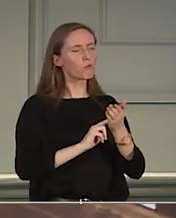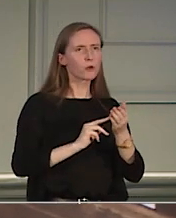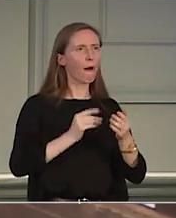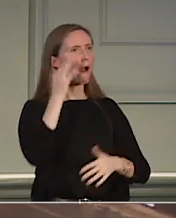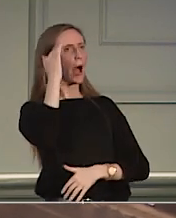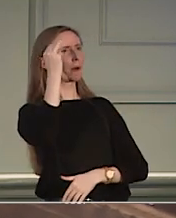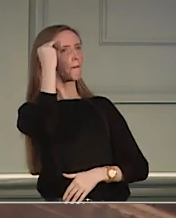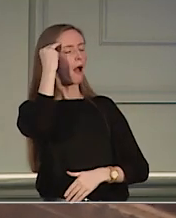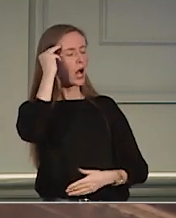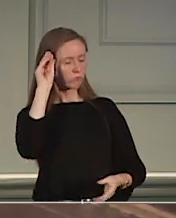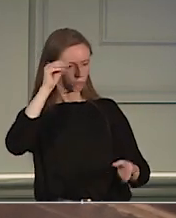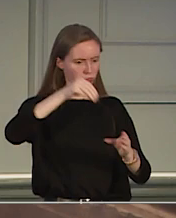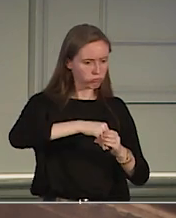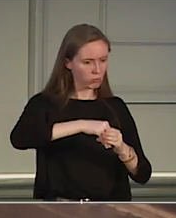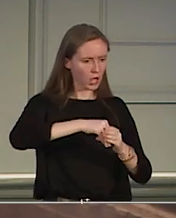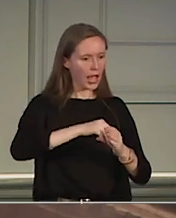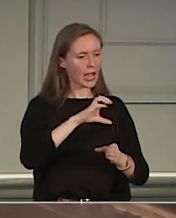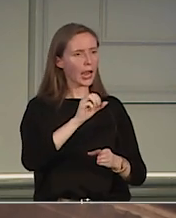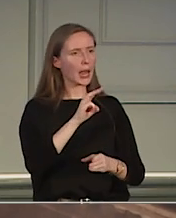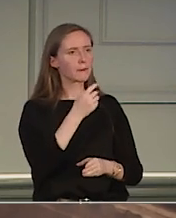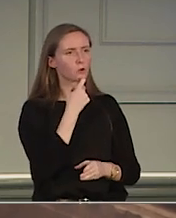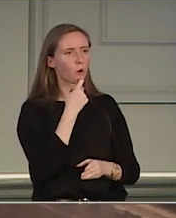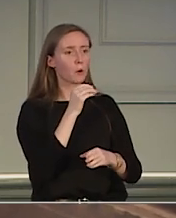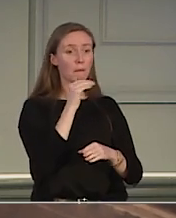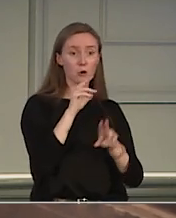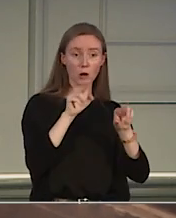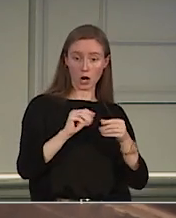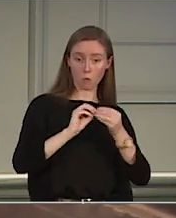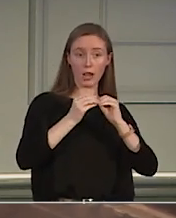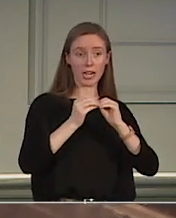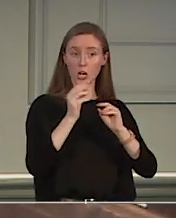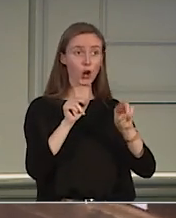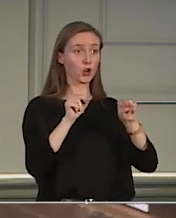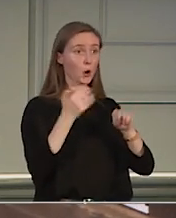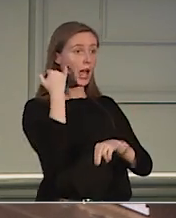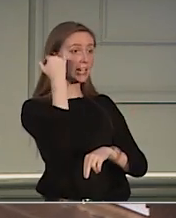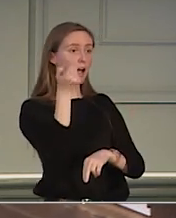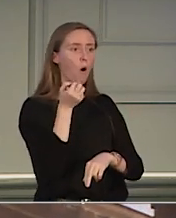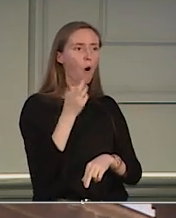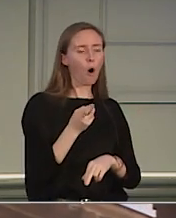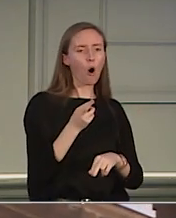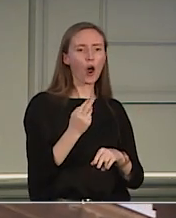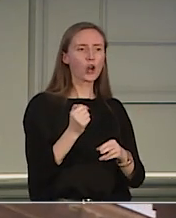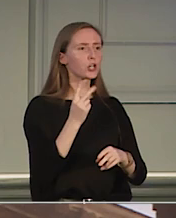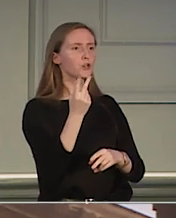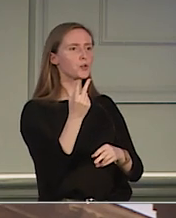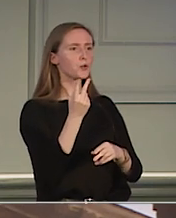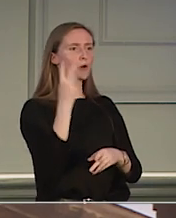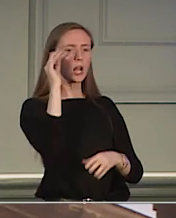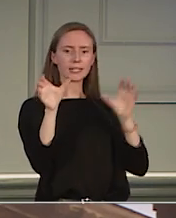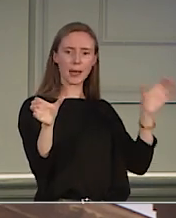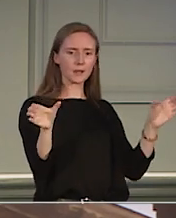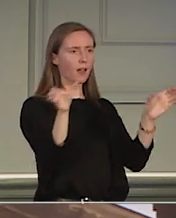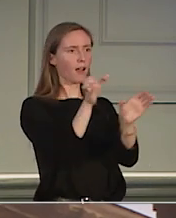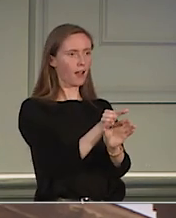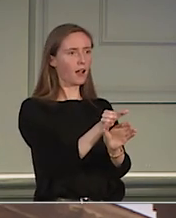The Capstone required the project to present either an original idea or a novel synthesis of two pre-existing concepts. Through the conduction